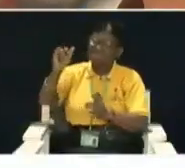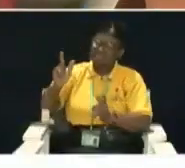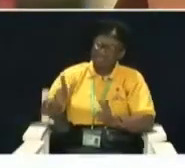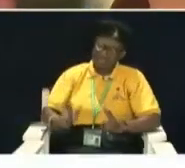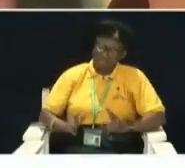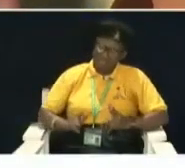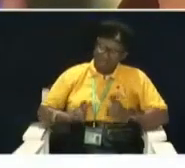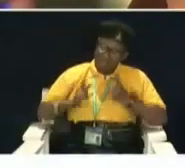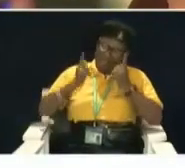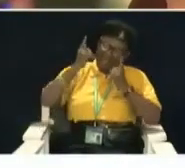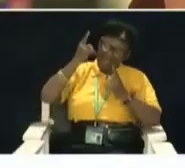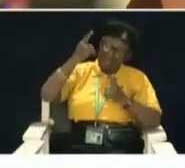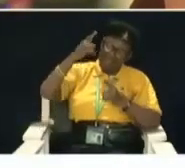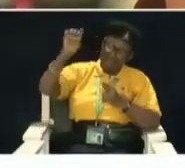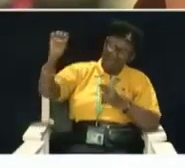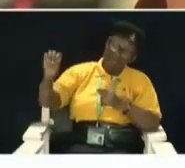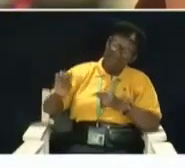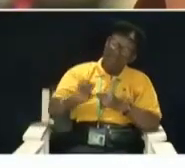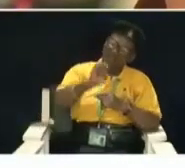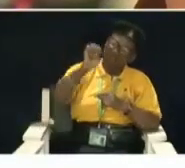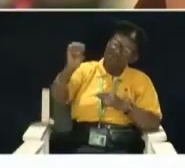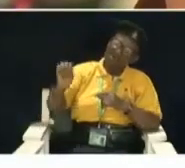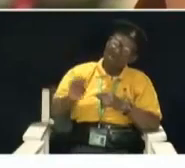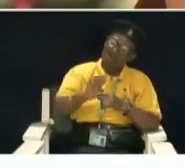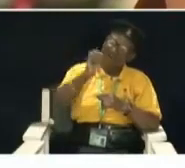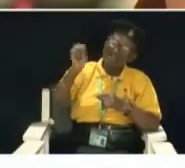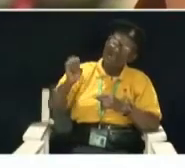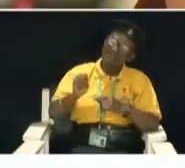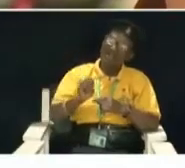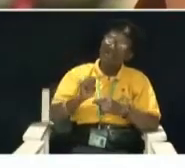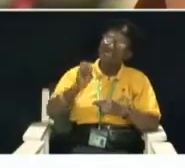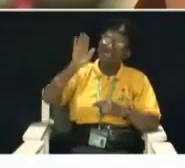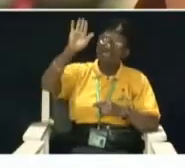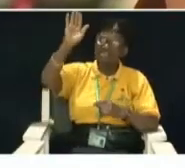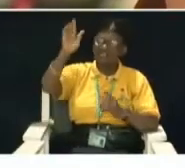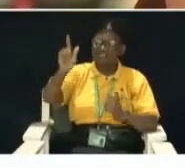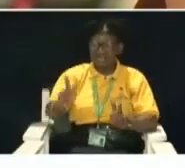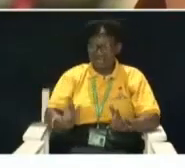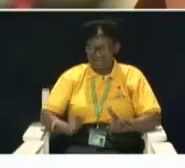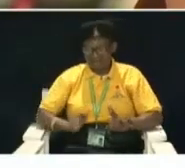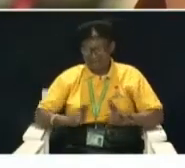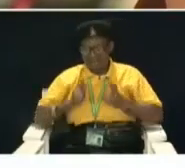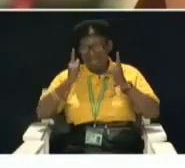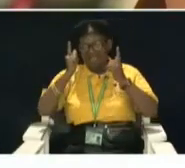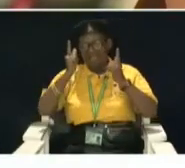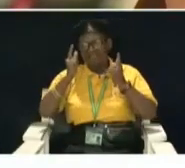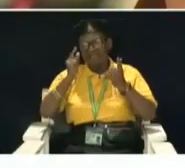Jesus is alive. Forever he's